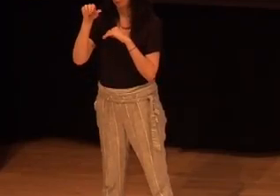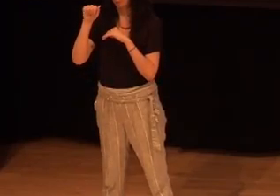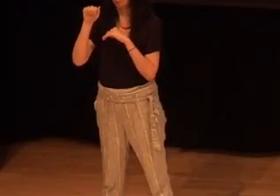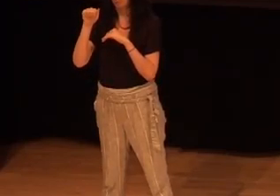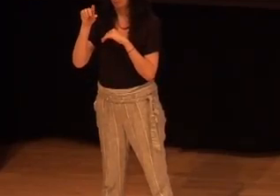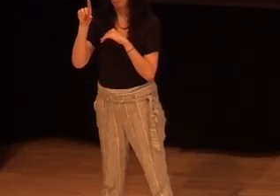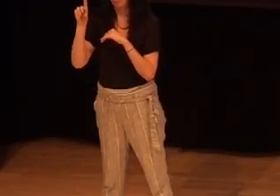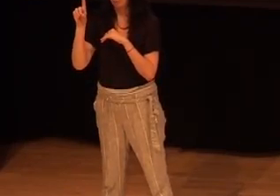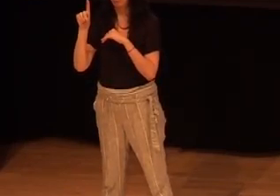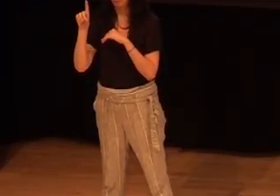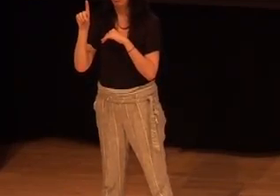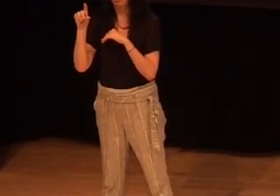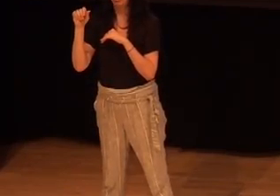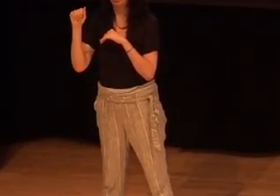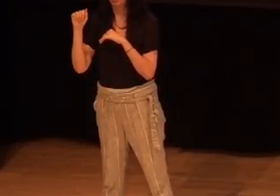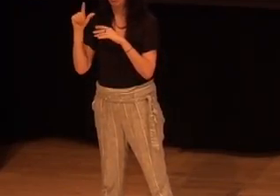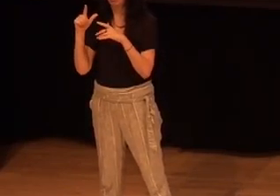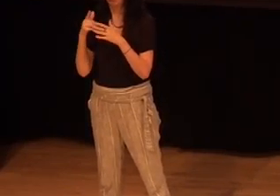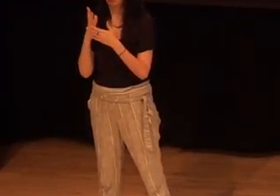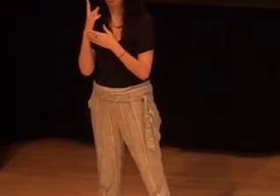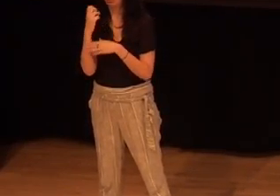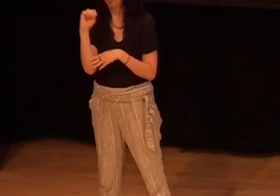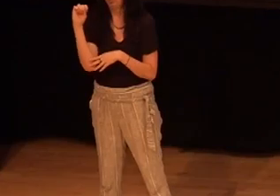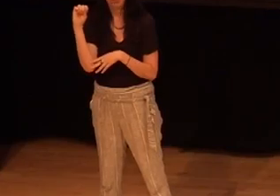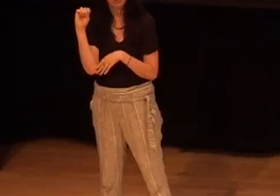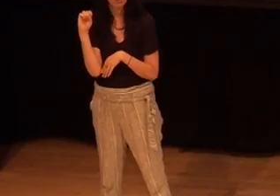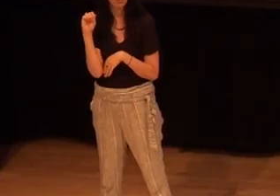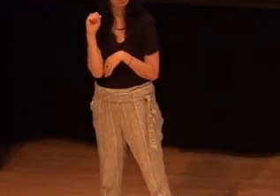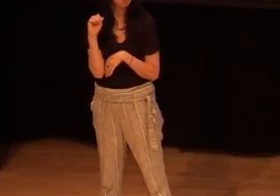movement. Whoever wants to take that first, feel free.